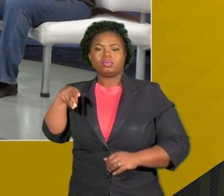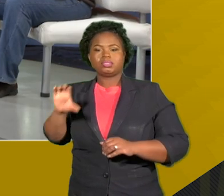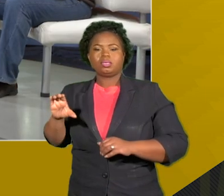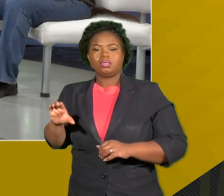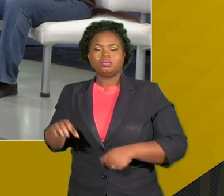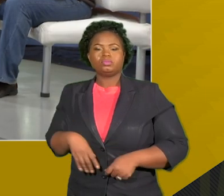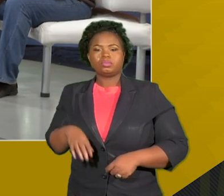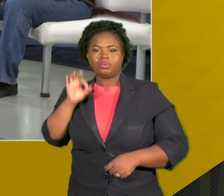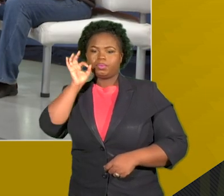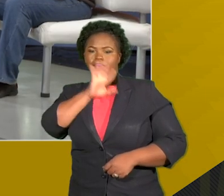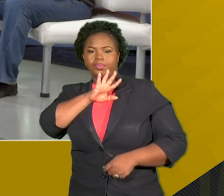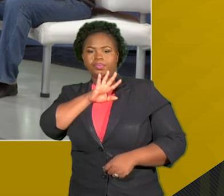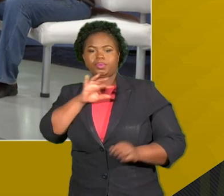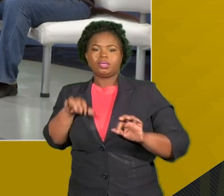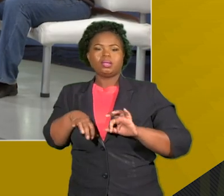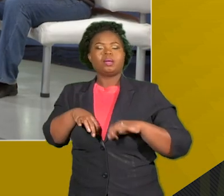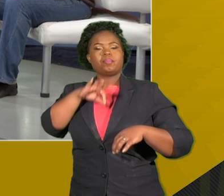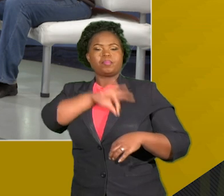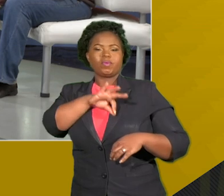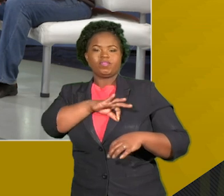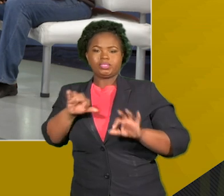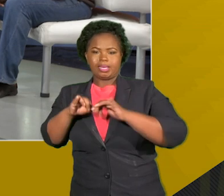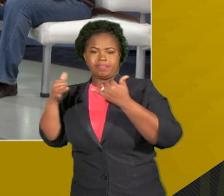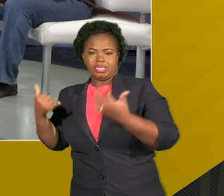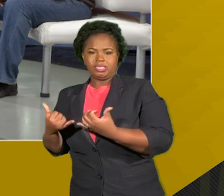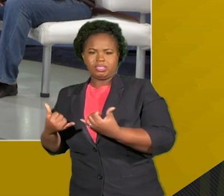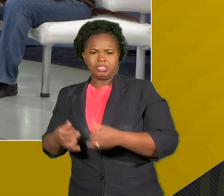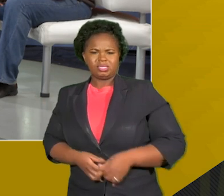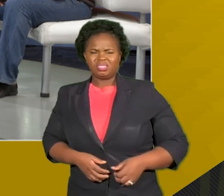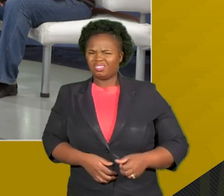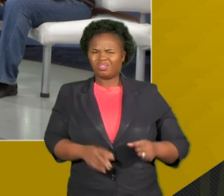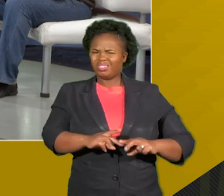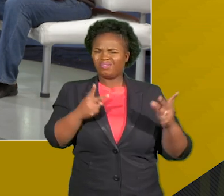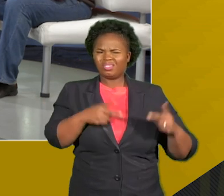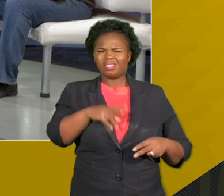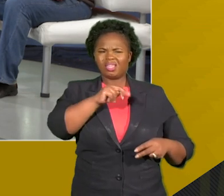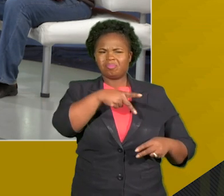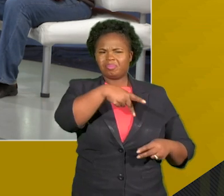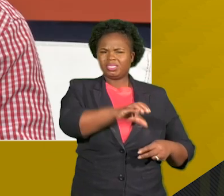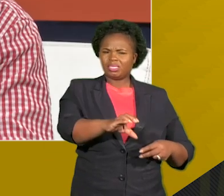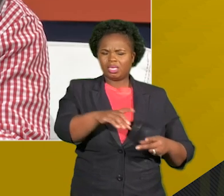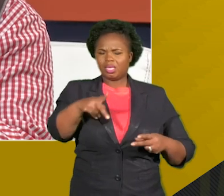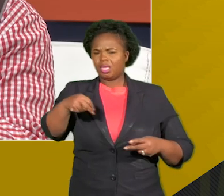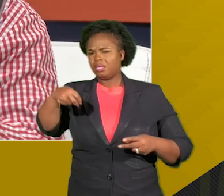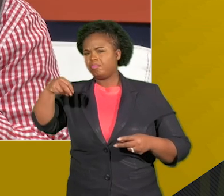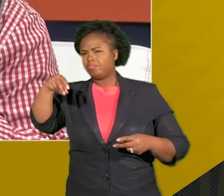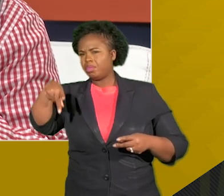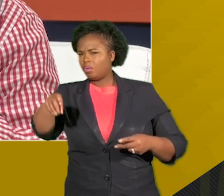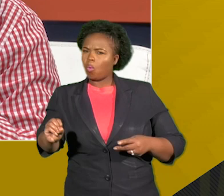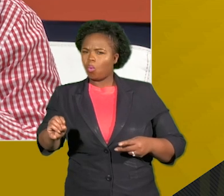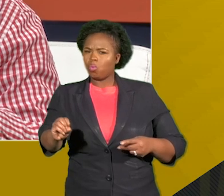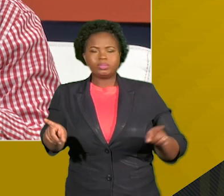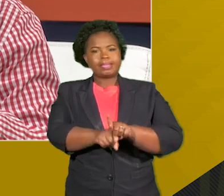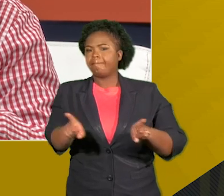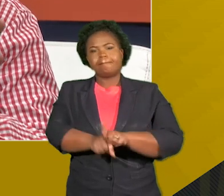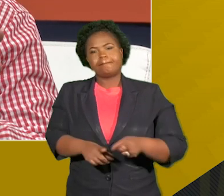ma register NPC now. Yeah, yes, ama NPC. Yeah, abiza ama NPC. Difference between NPC and NPO. Yeah, into yodwa siswama ukuthi depends ukuthi